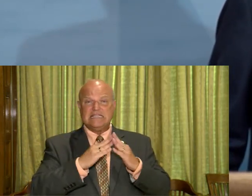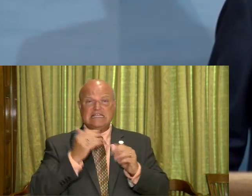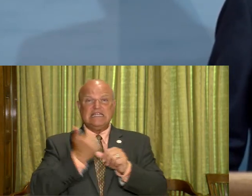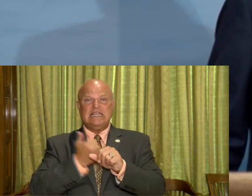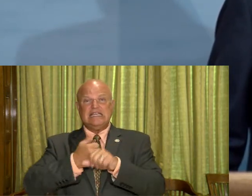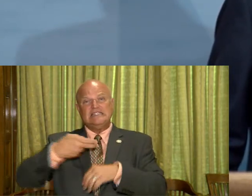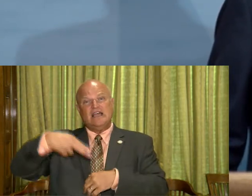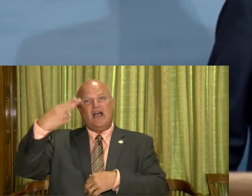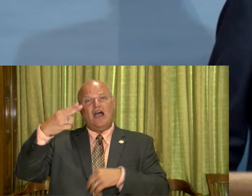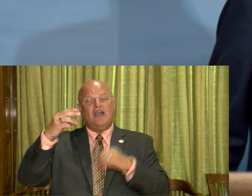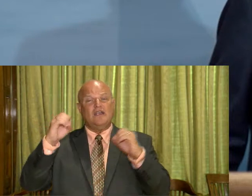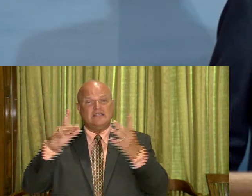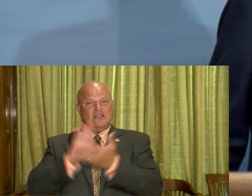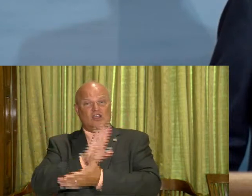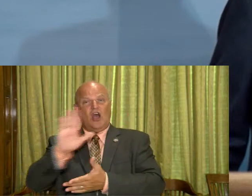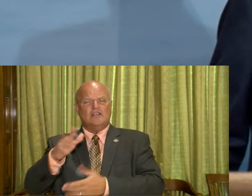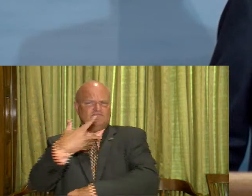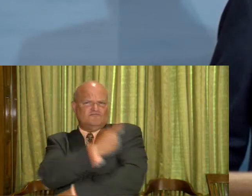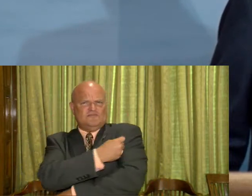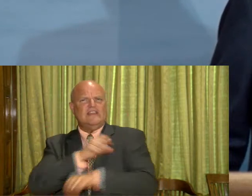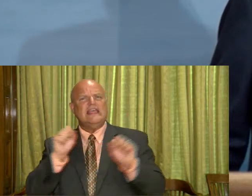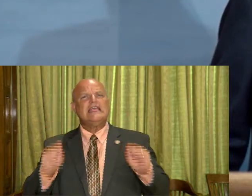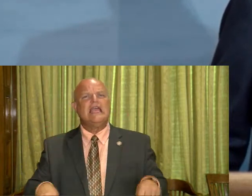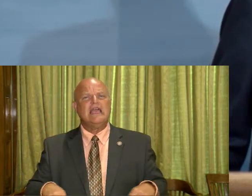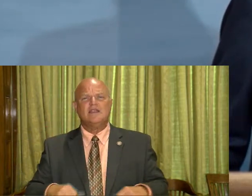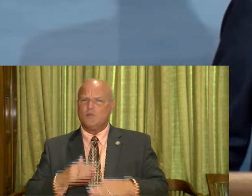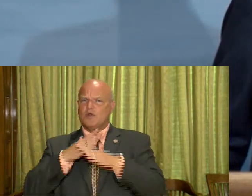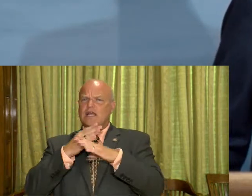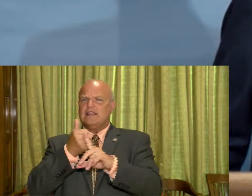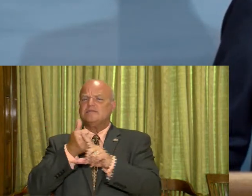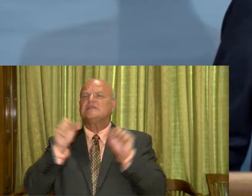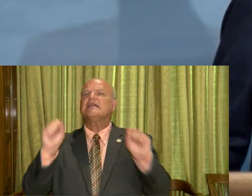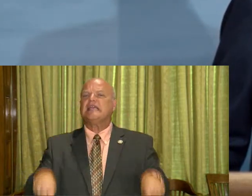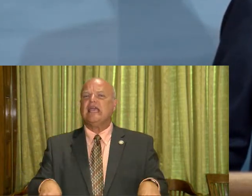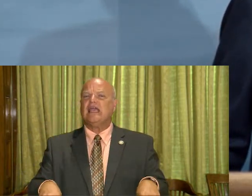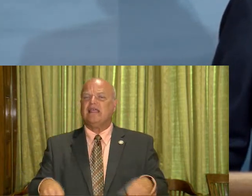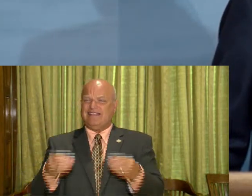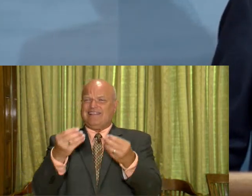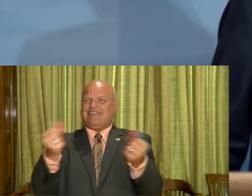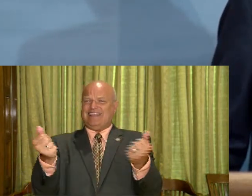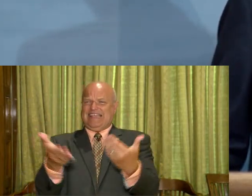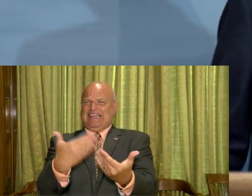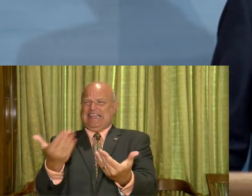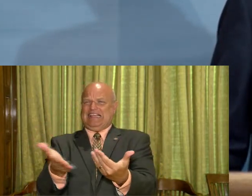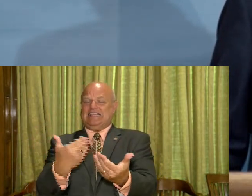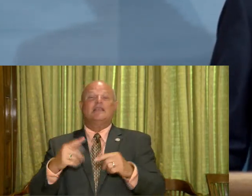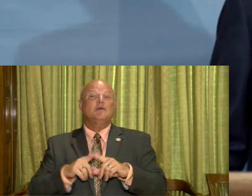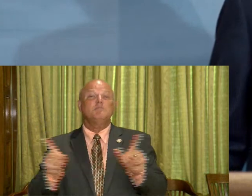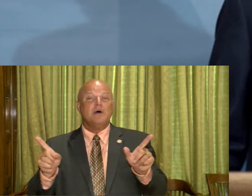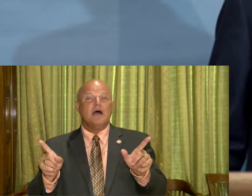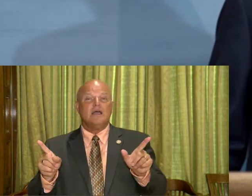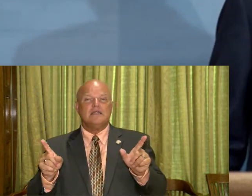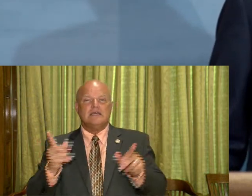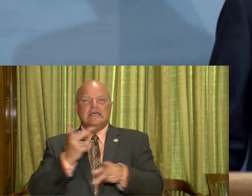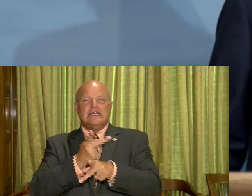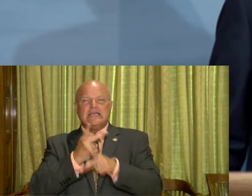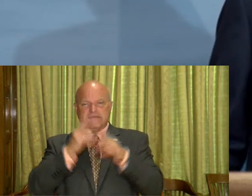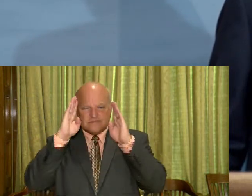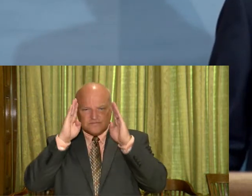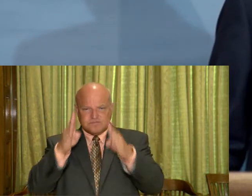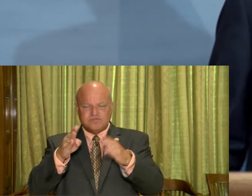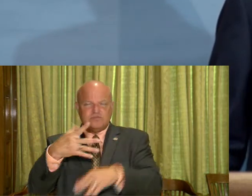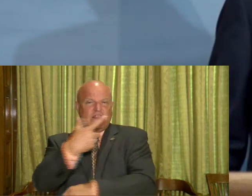one in higher ed, they can get a vaccine. They can protect themselves, and the solution is very easy. And it's important to keep the focus on